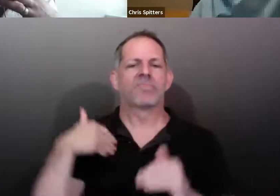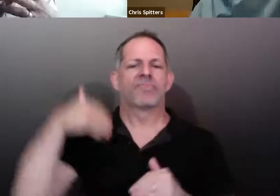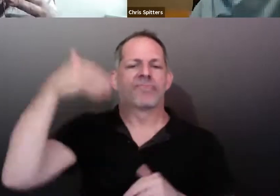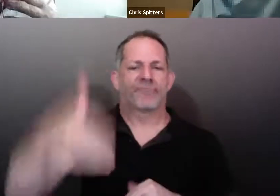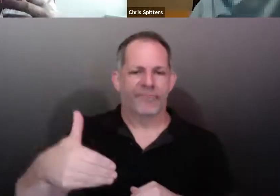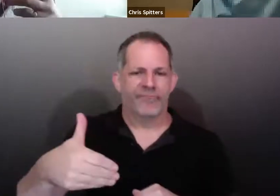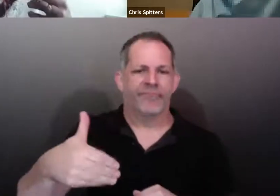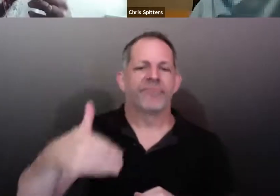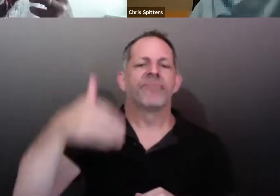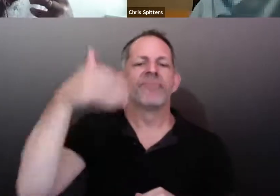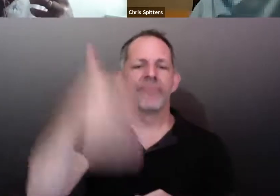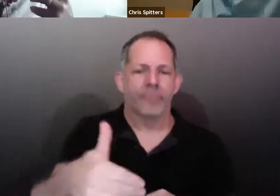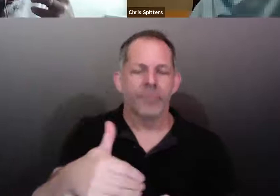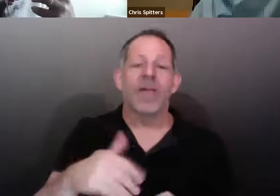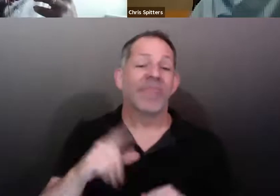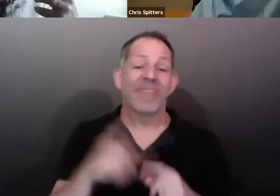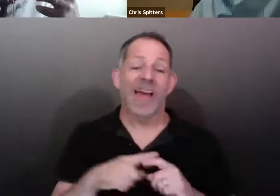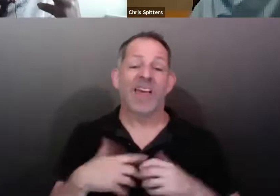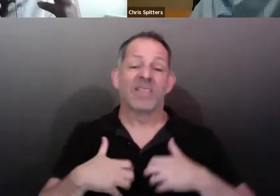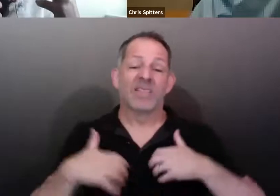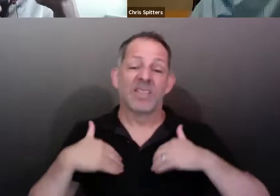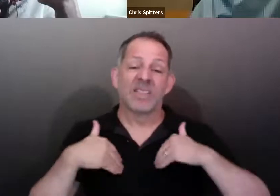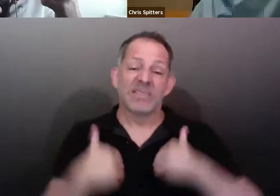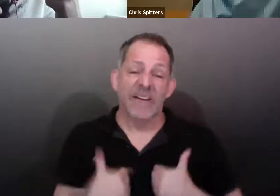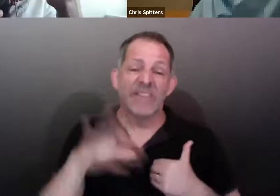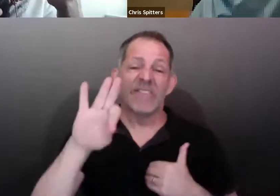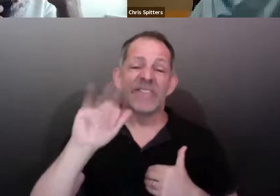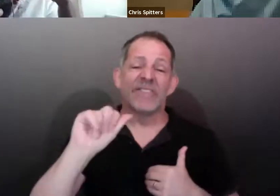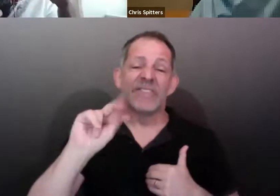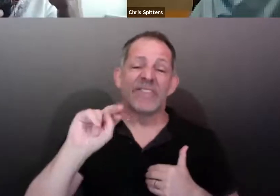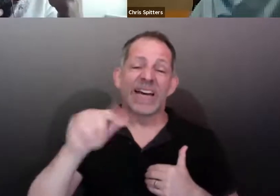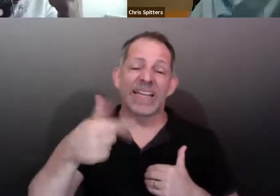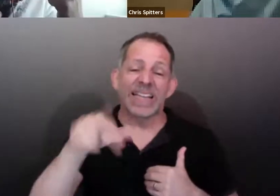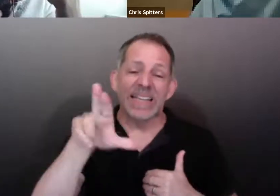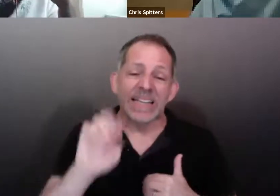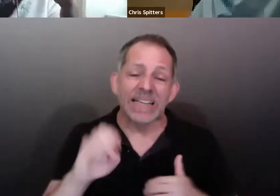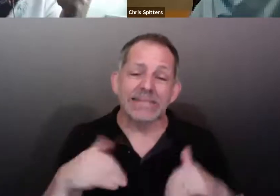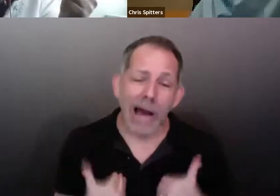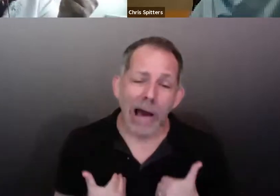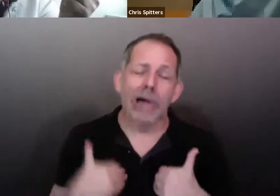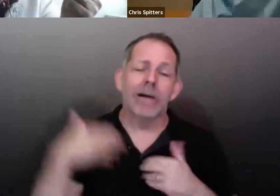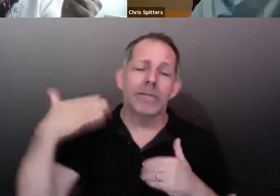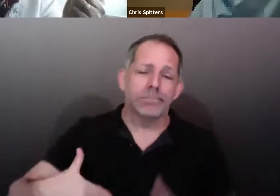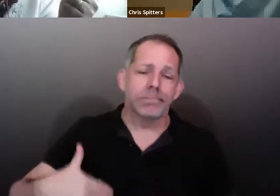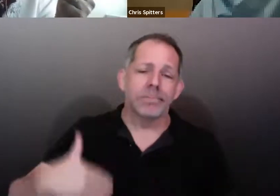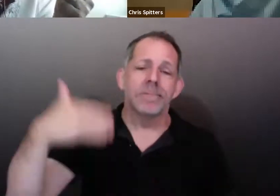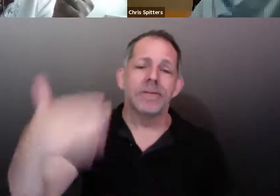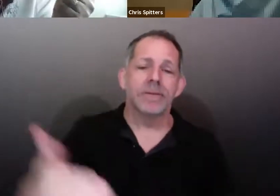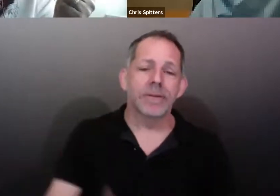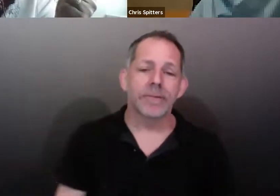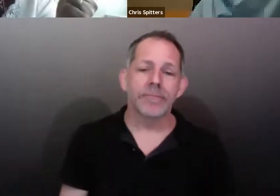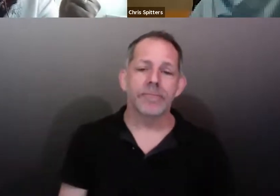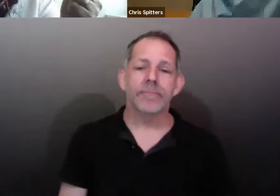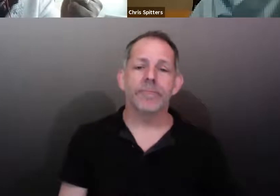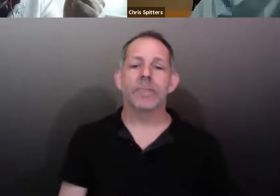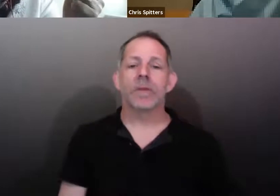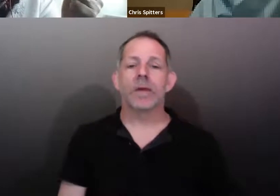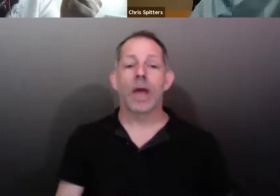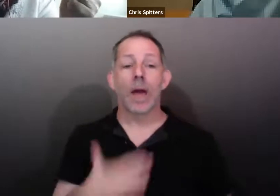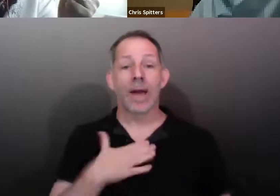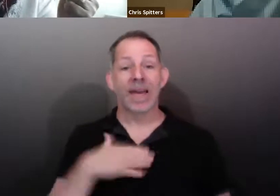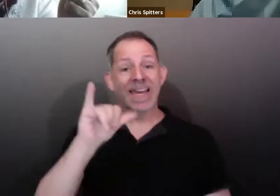kitchen sponge that's like full of water. It just feels really boggy and heavy, and I can still breathe, but it hurts. And so I notice that when